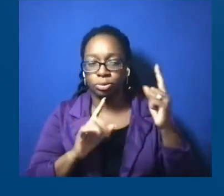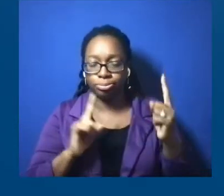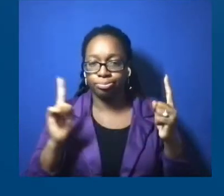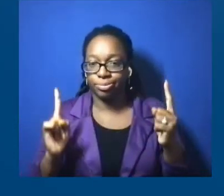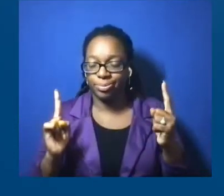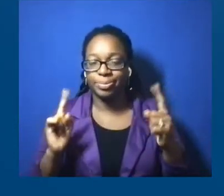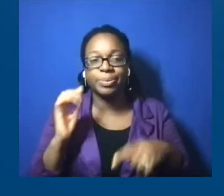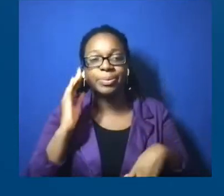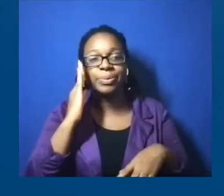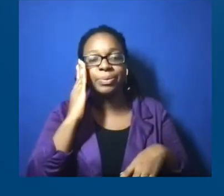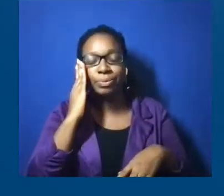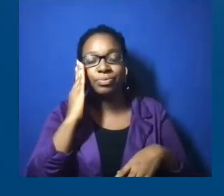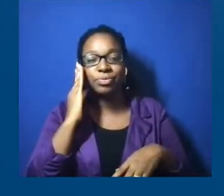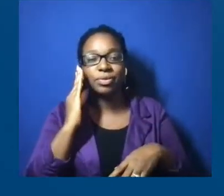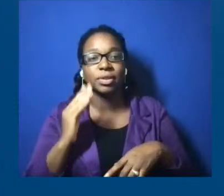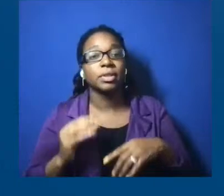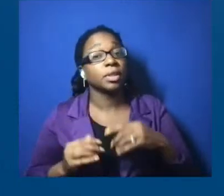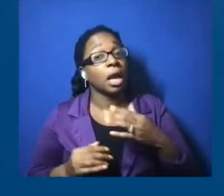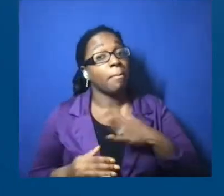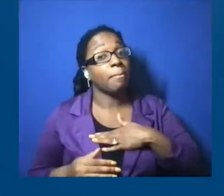in all my notes, by the way.